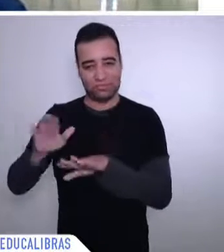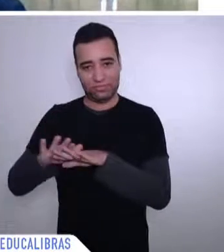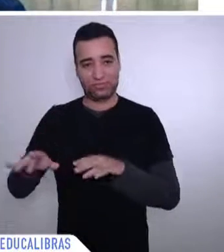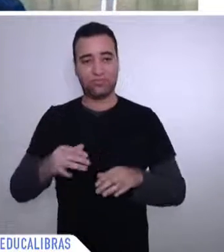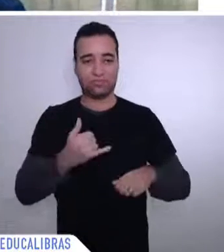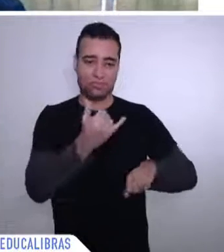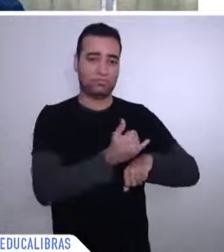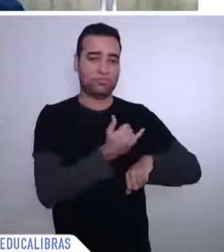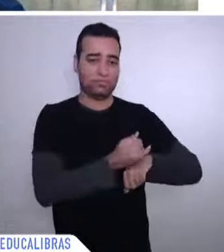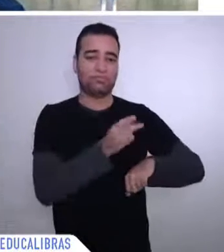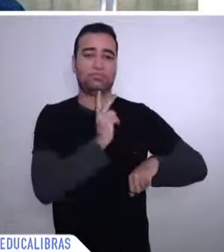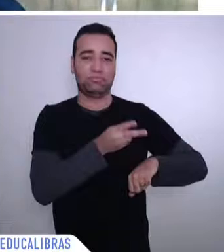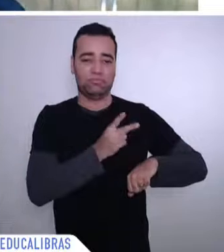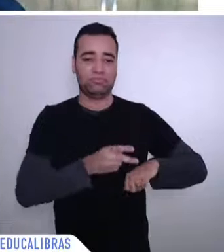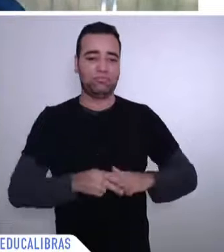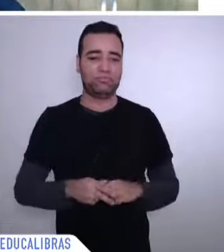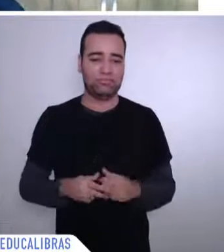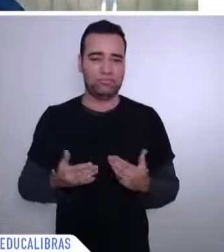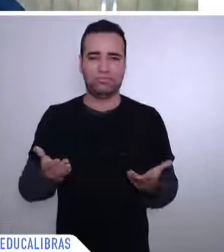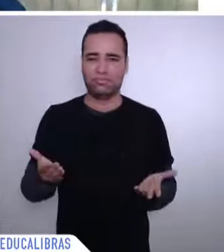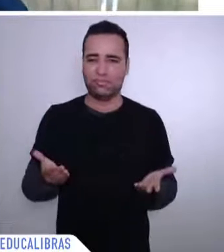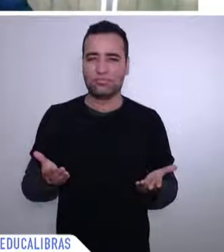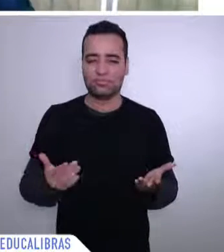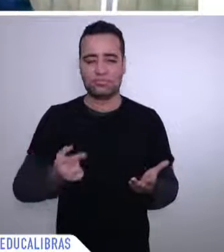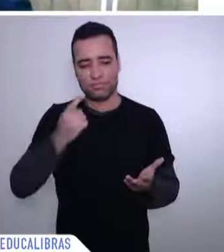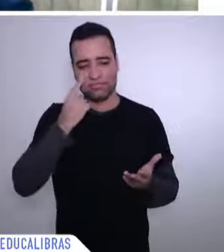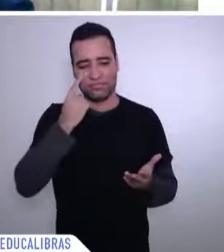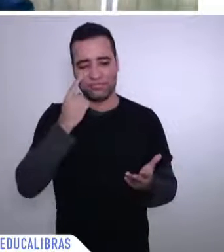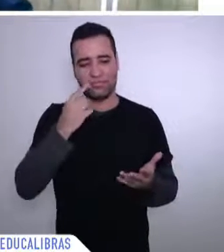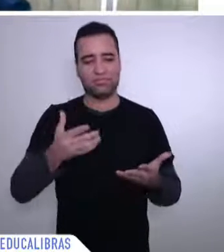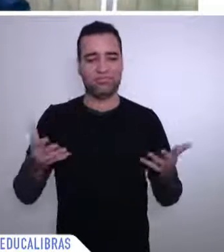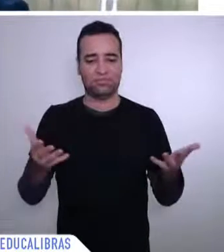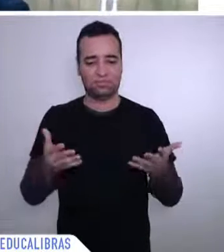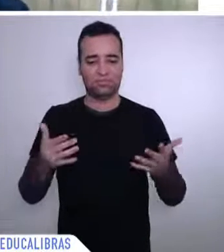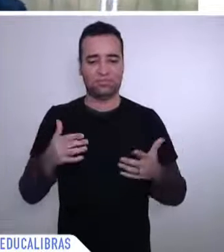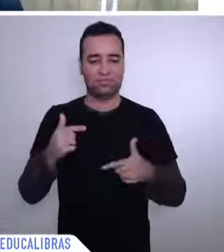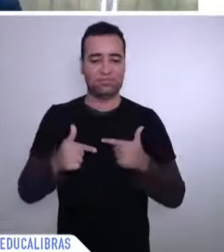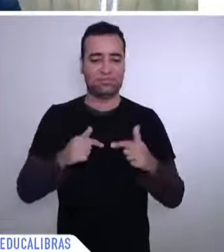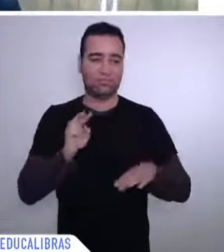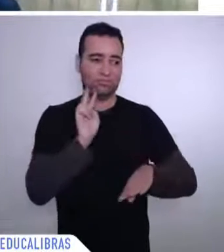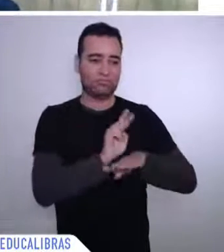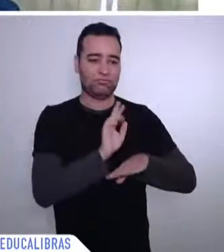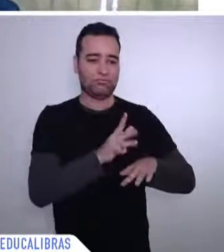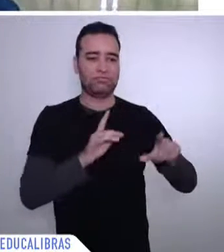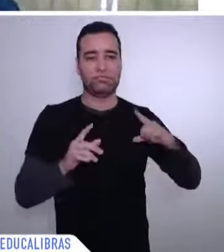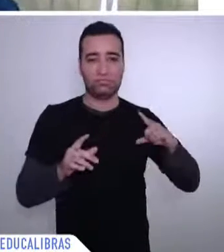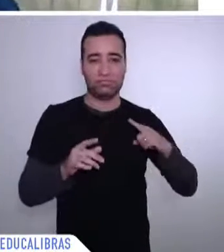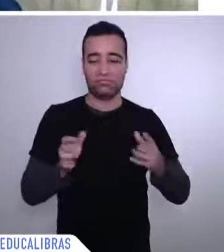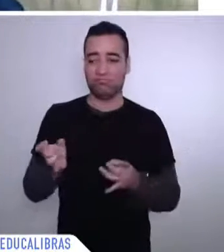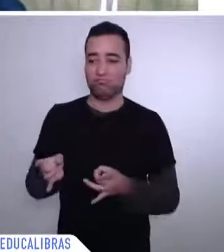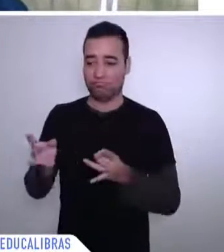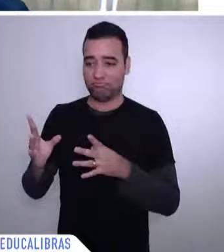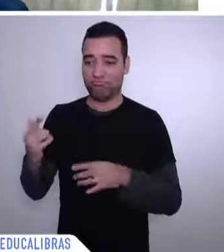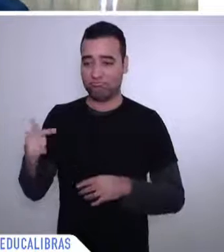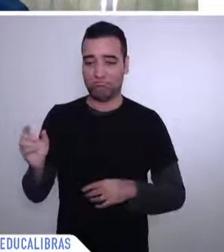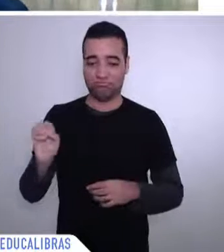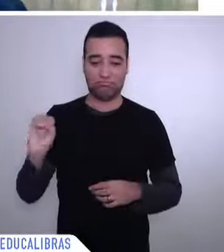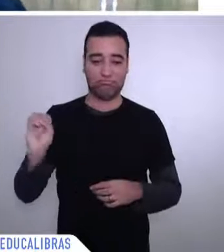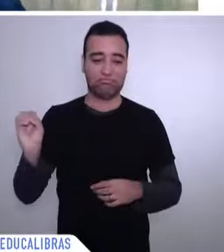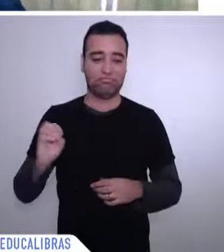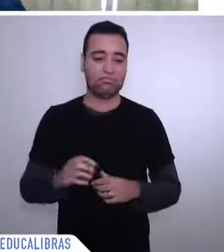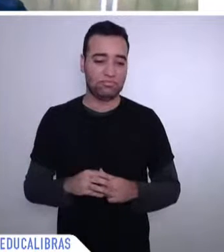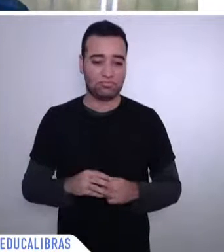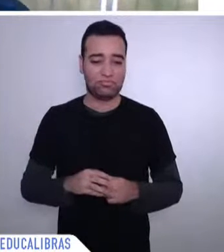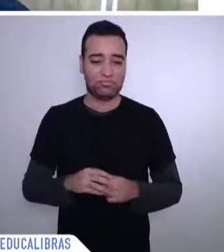labor. And this is just a little bit of what this current government is presenting to every one of